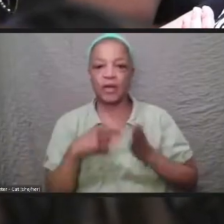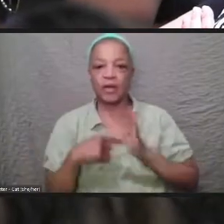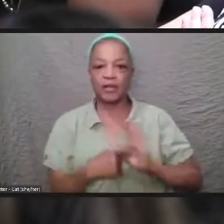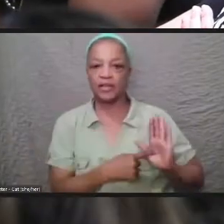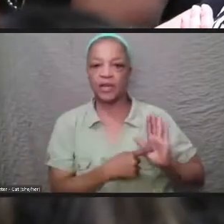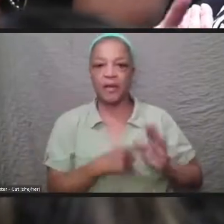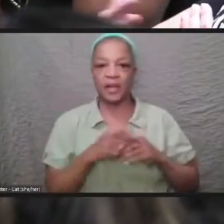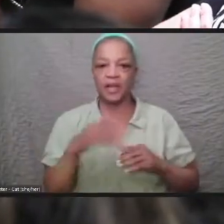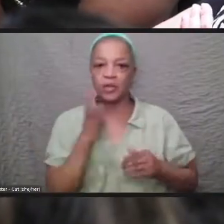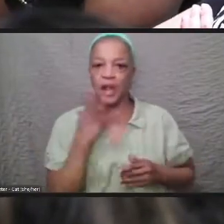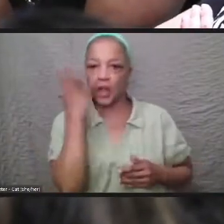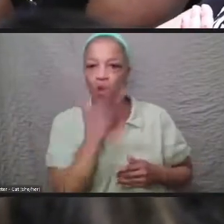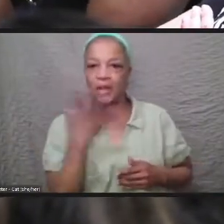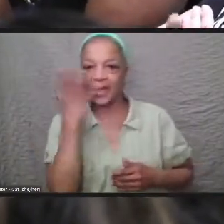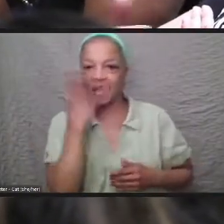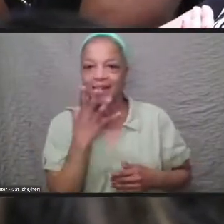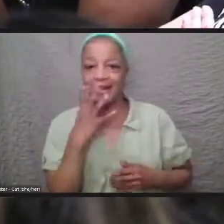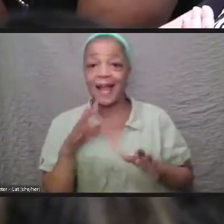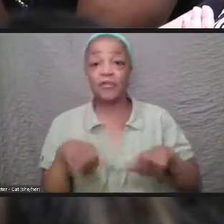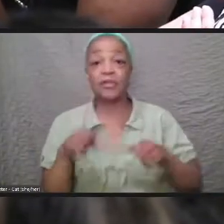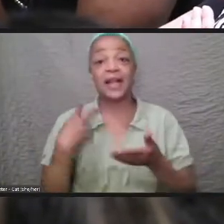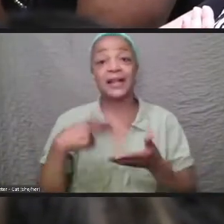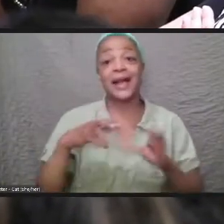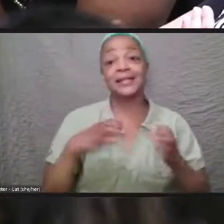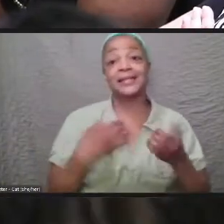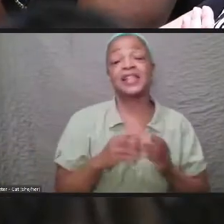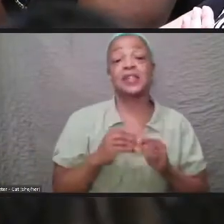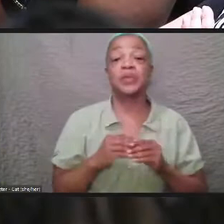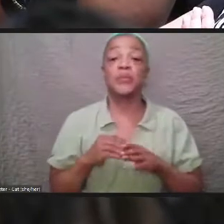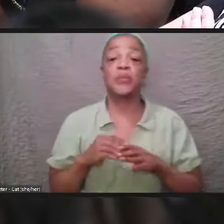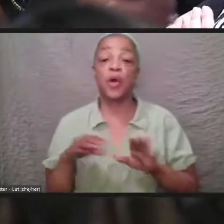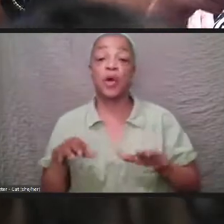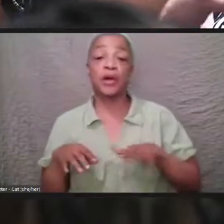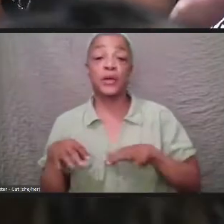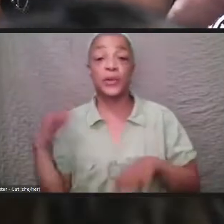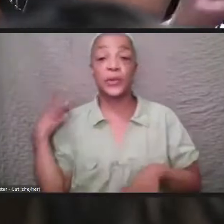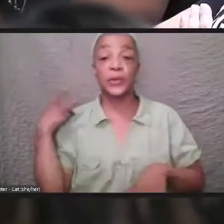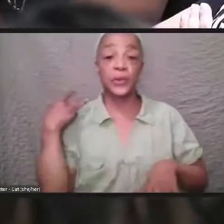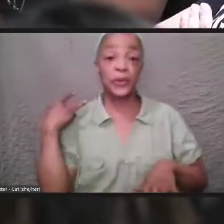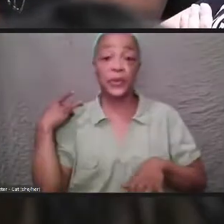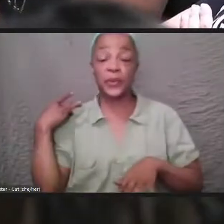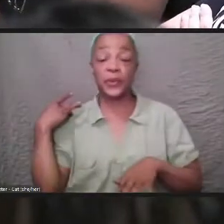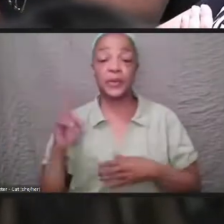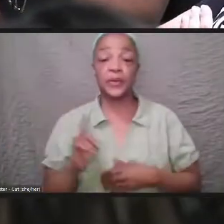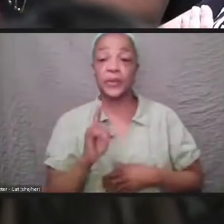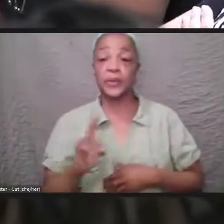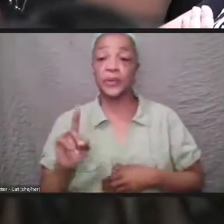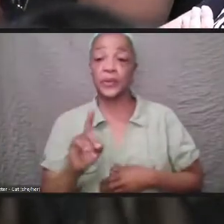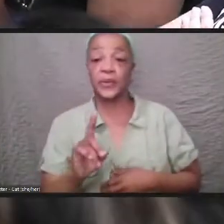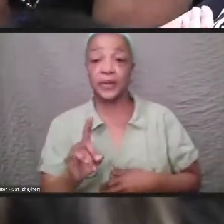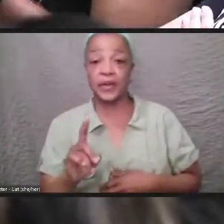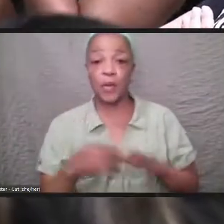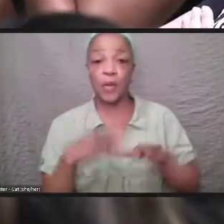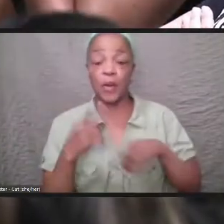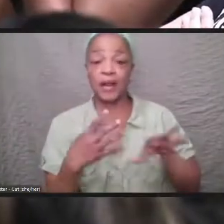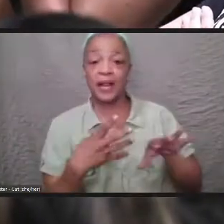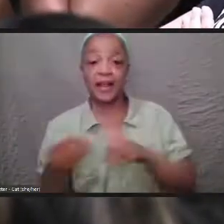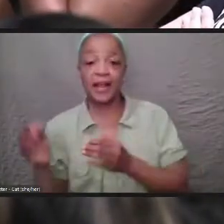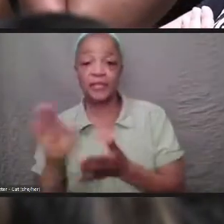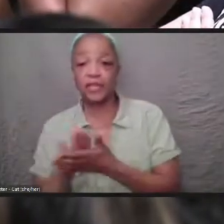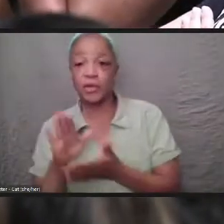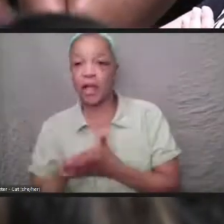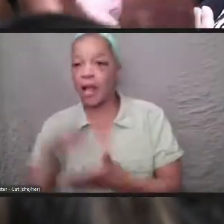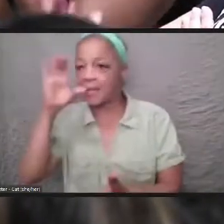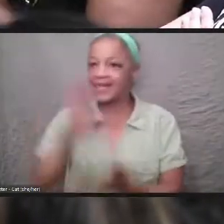looked, that I had to take dance classes to be more graceful so I could get cast into things. And when I left school, I believed that. And